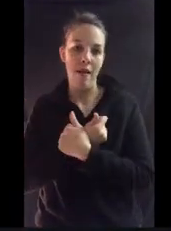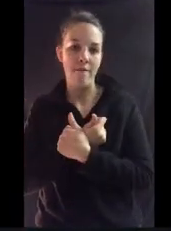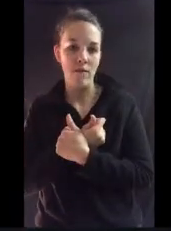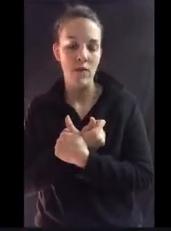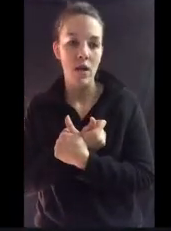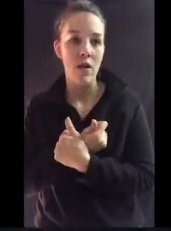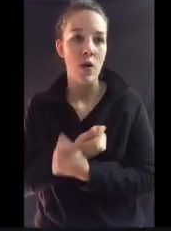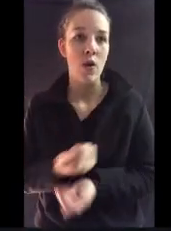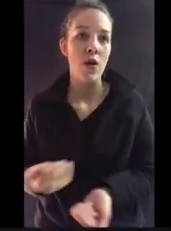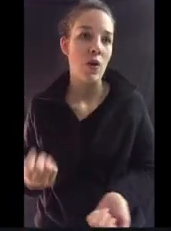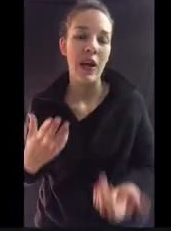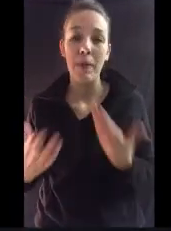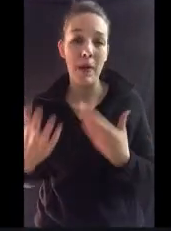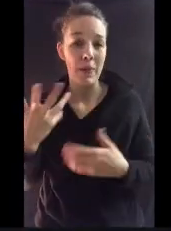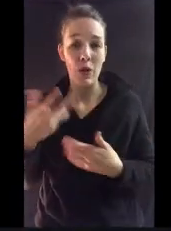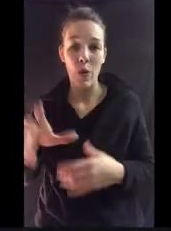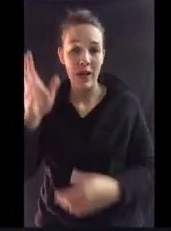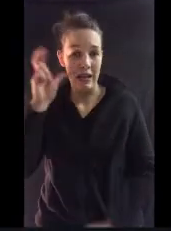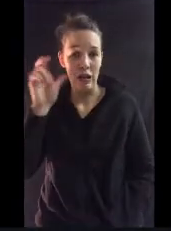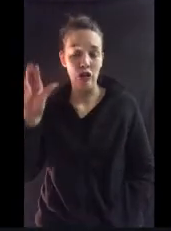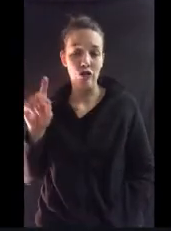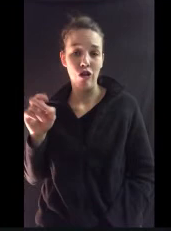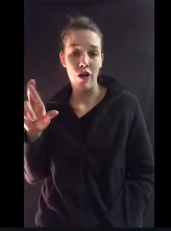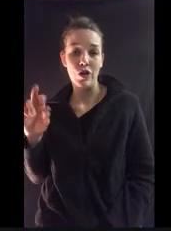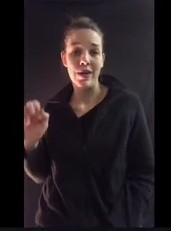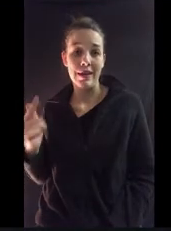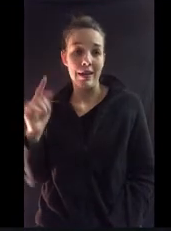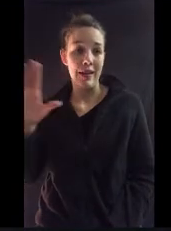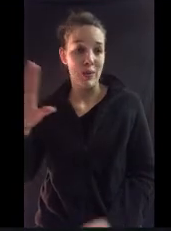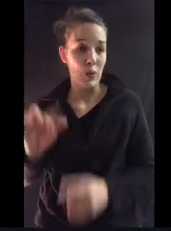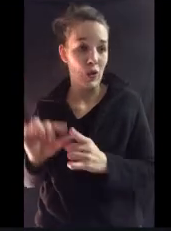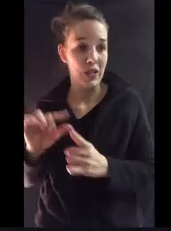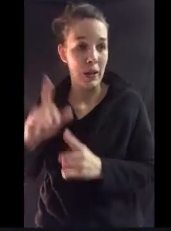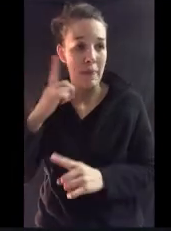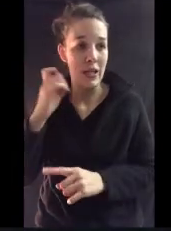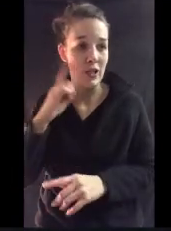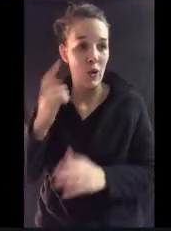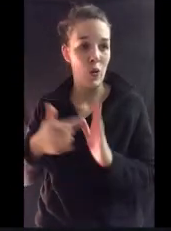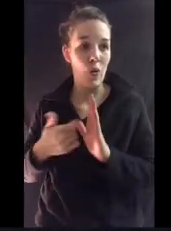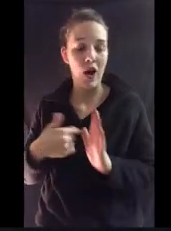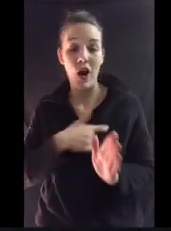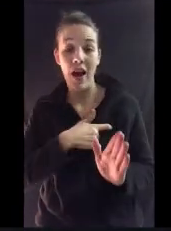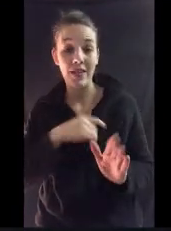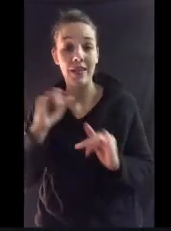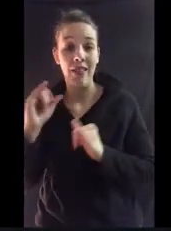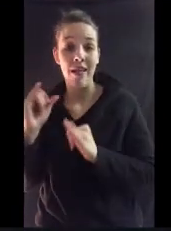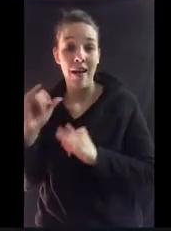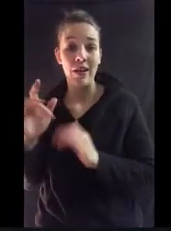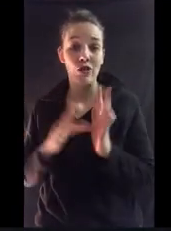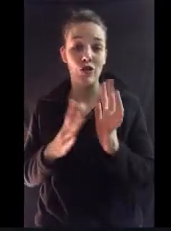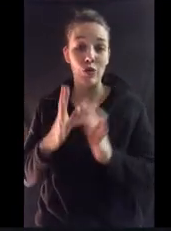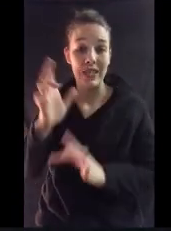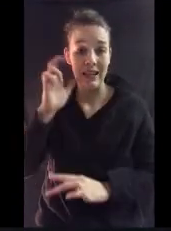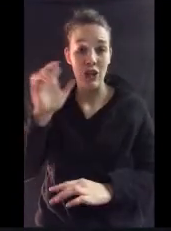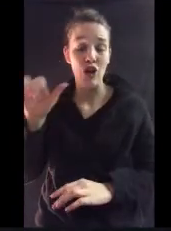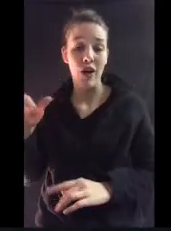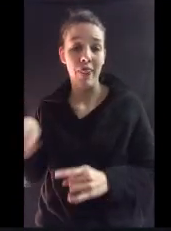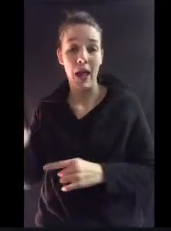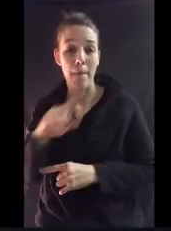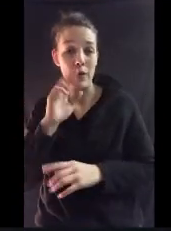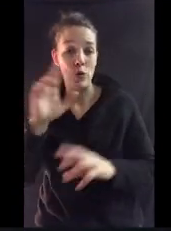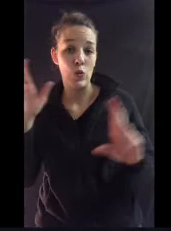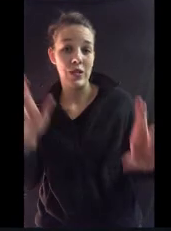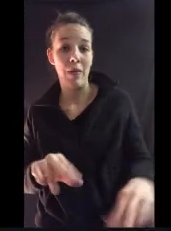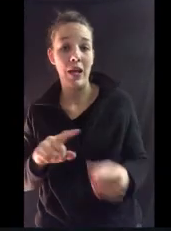fueled only by love. We may not want to hear Dr. King's words because they're going to require us, like